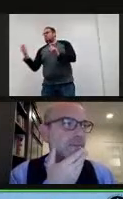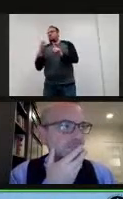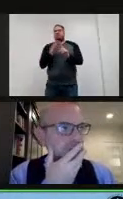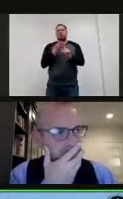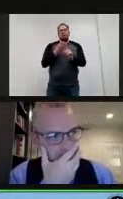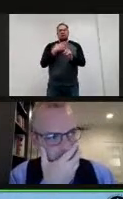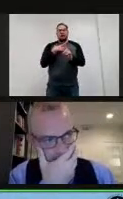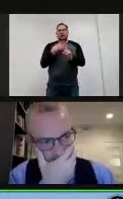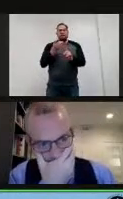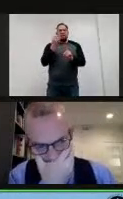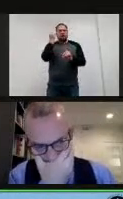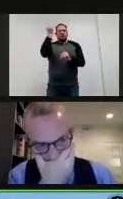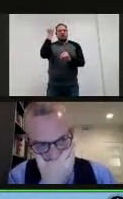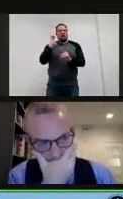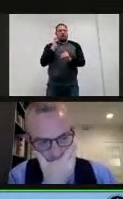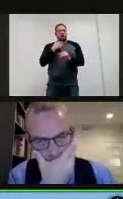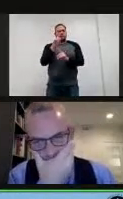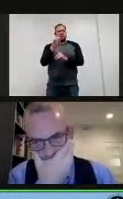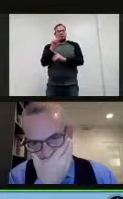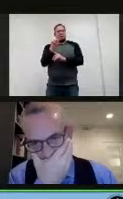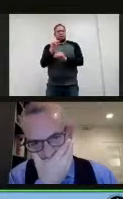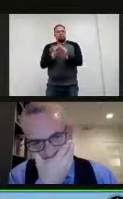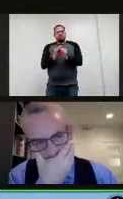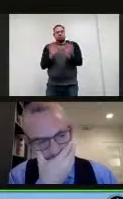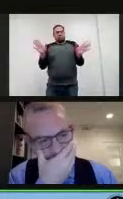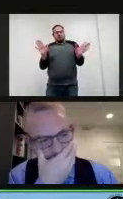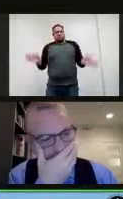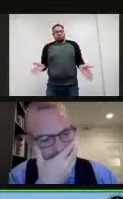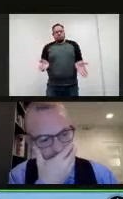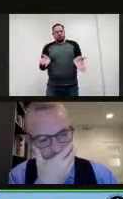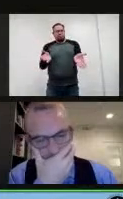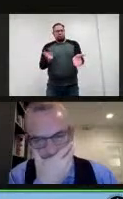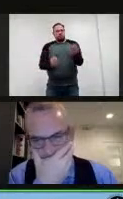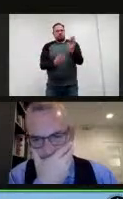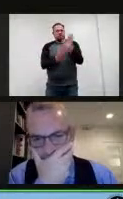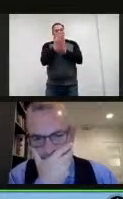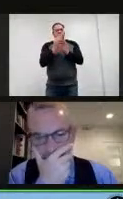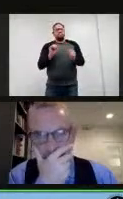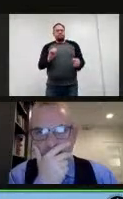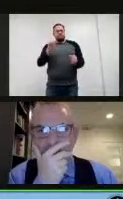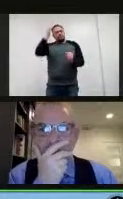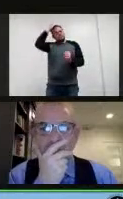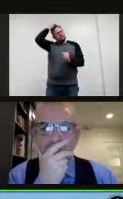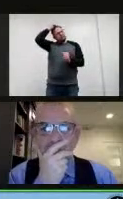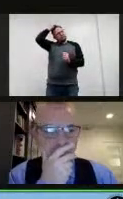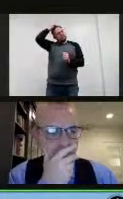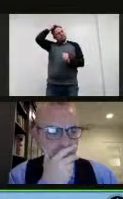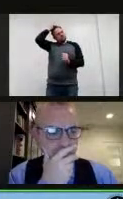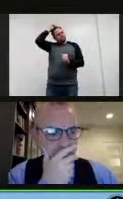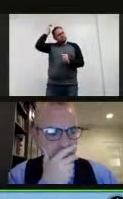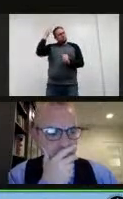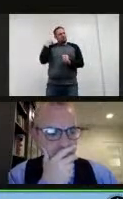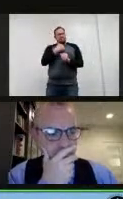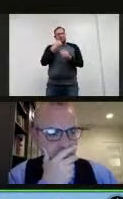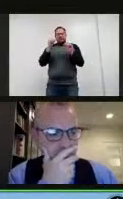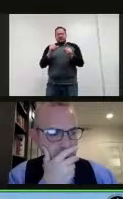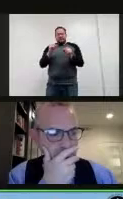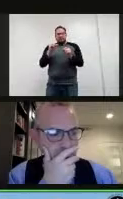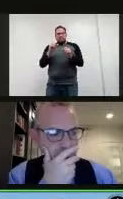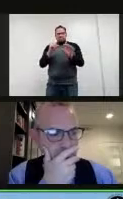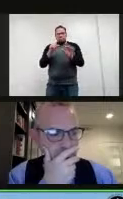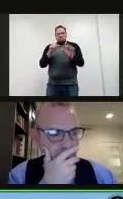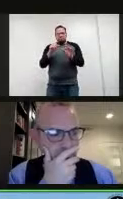should, it should broad category of data-driven approaches. And then we can, like our KPI does, we can